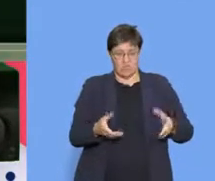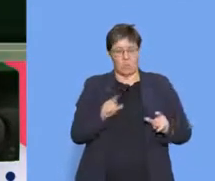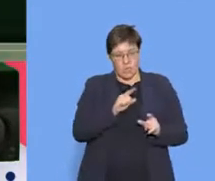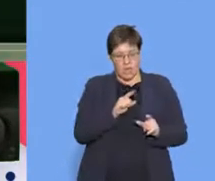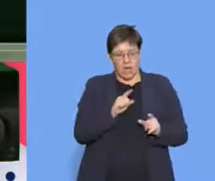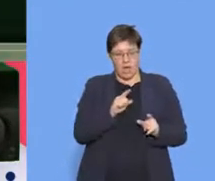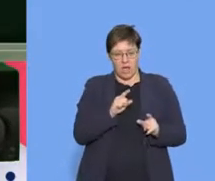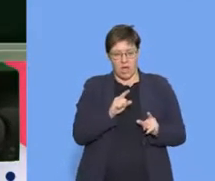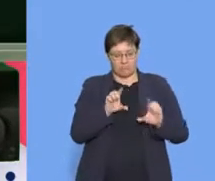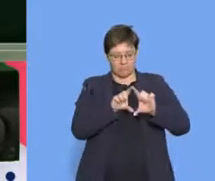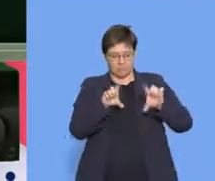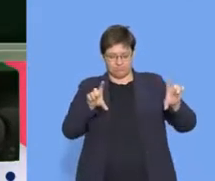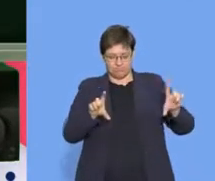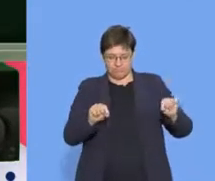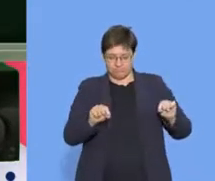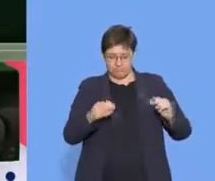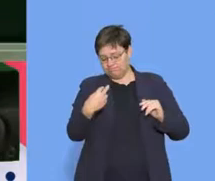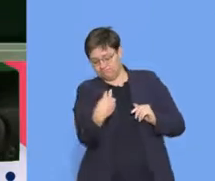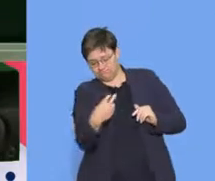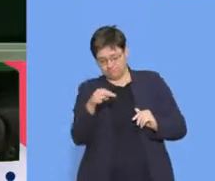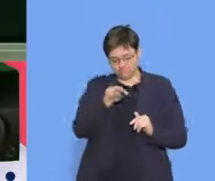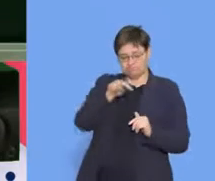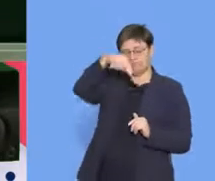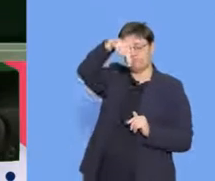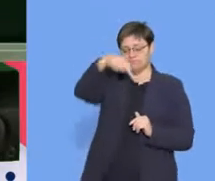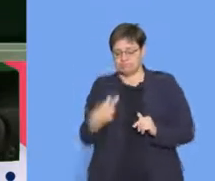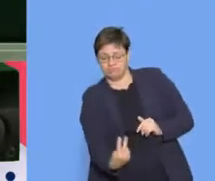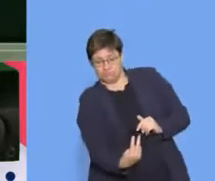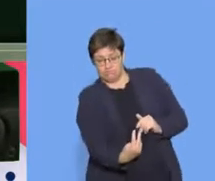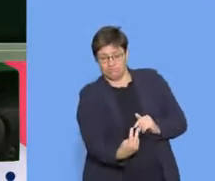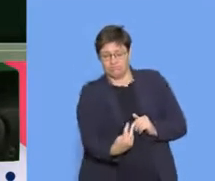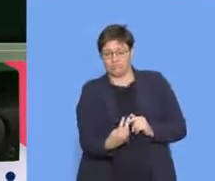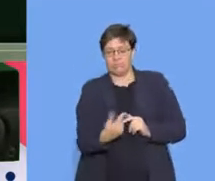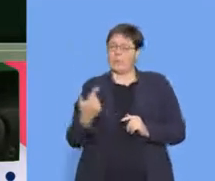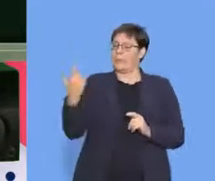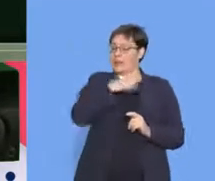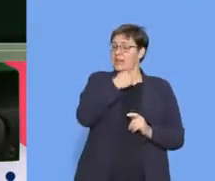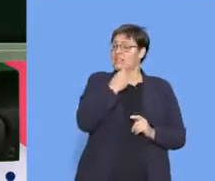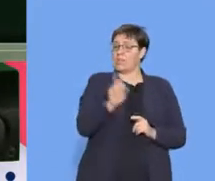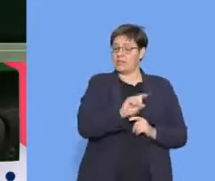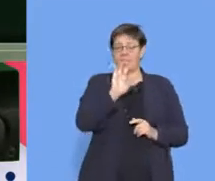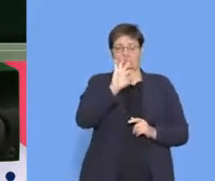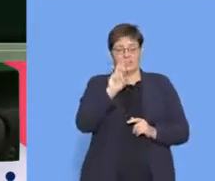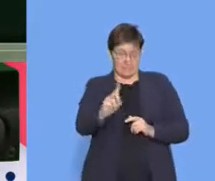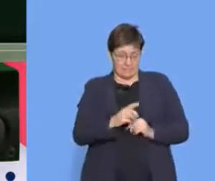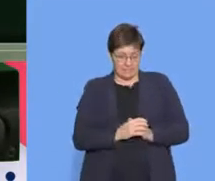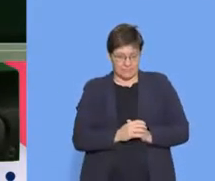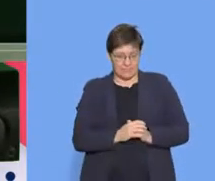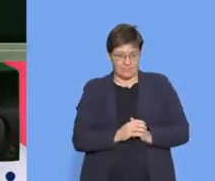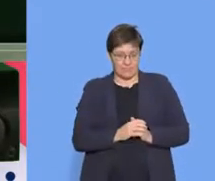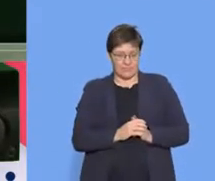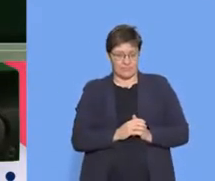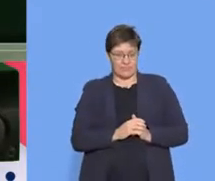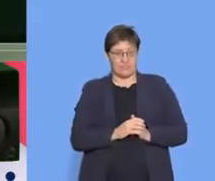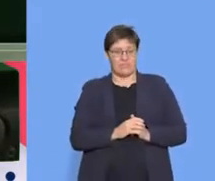a rectangular prism. So a polyhedron is essentially a really fancy way to say a